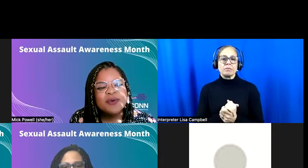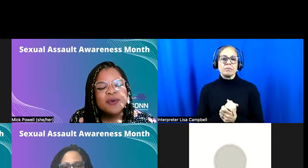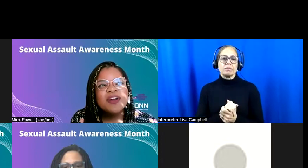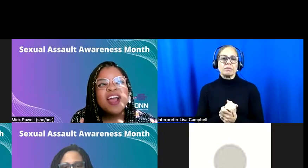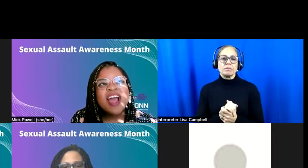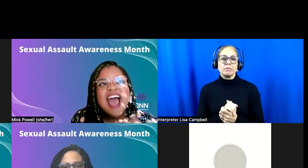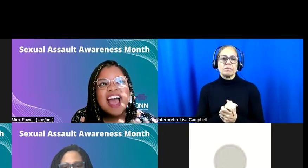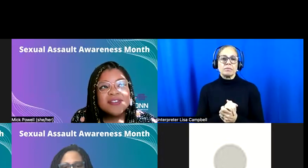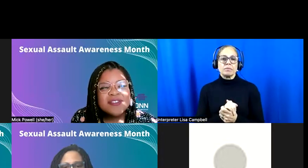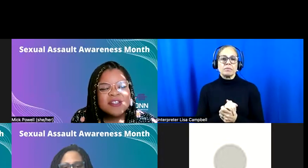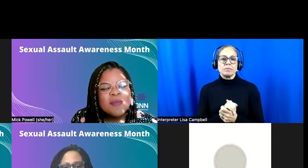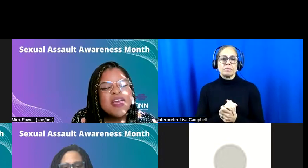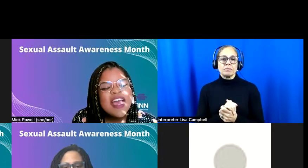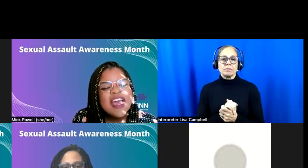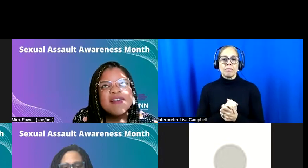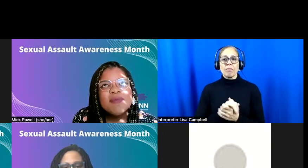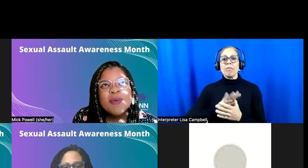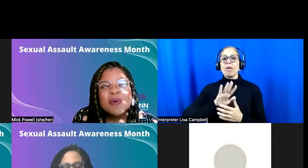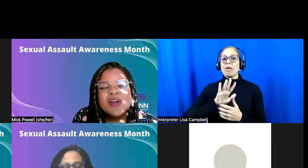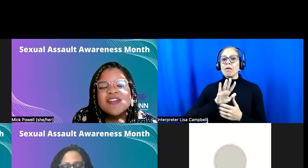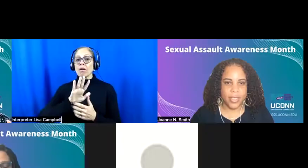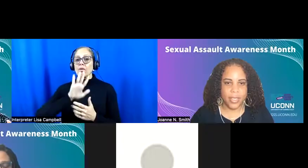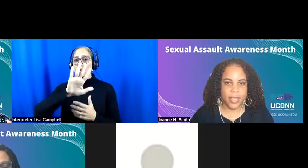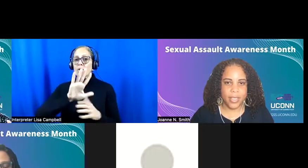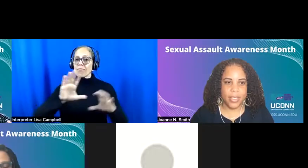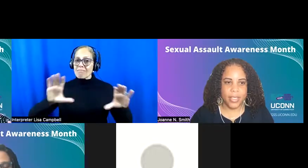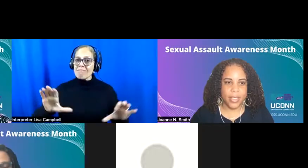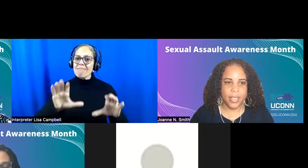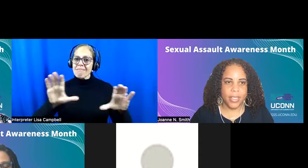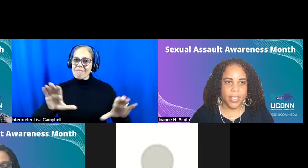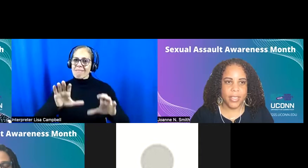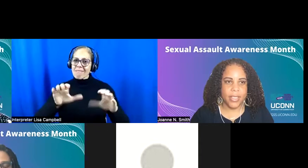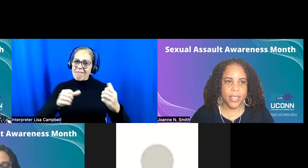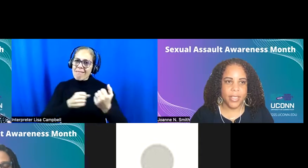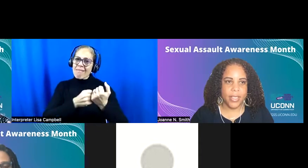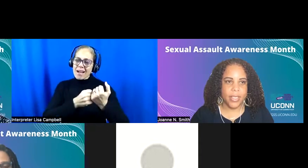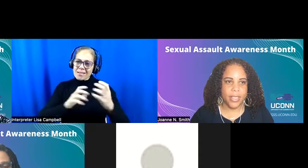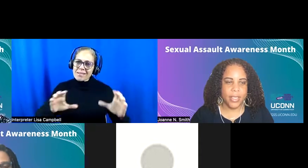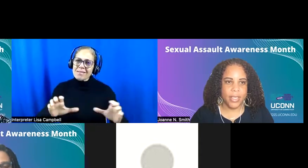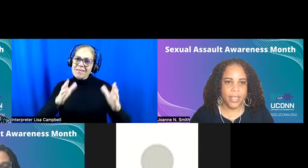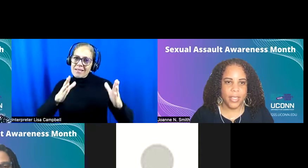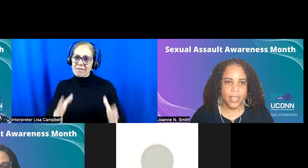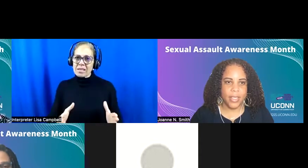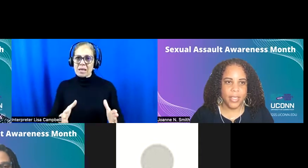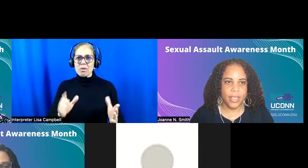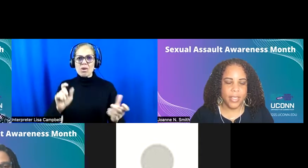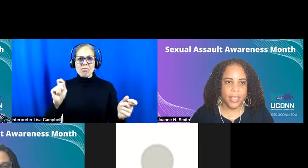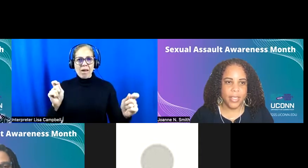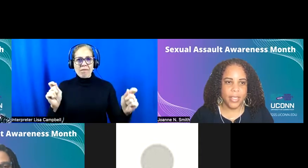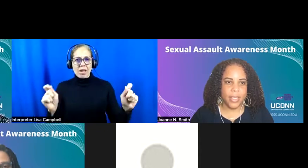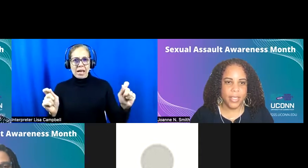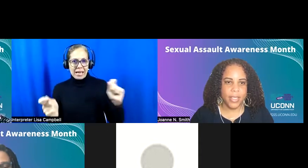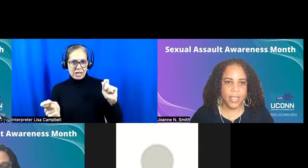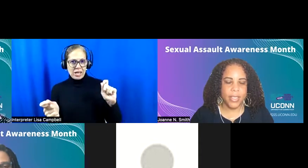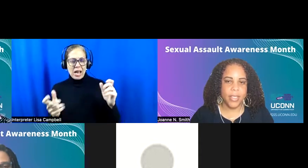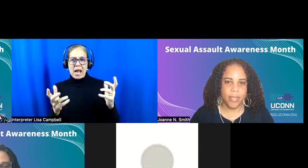of your activism. And where we wanted to start was with this big question about your own origin